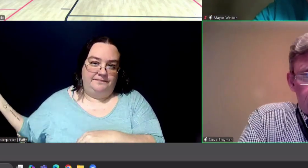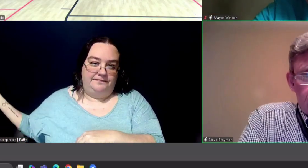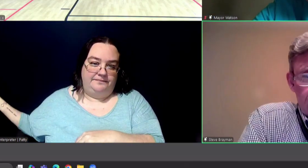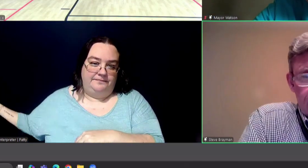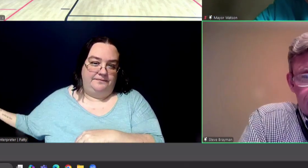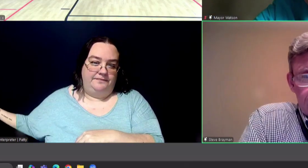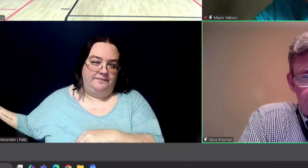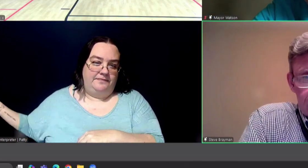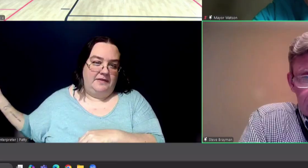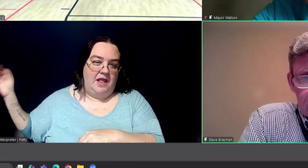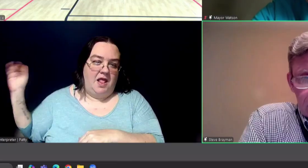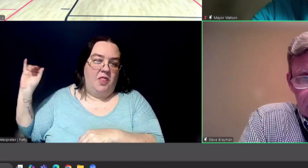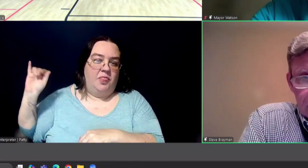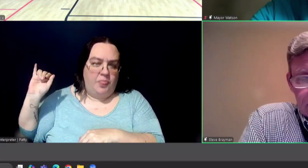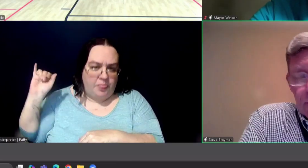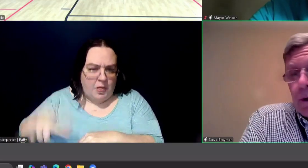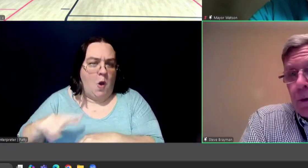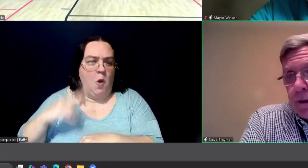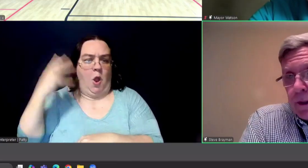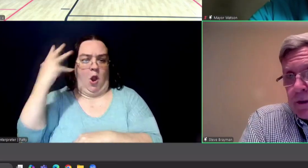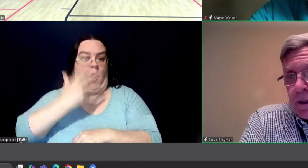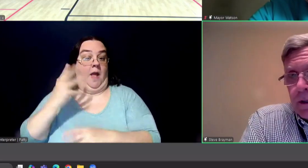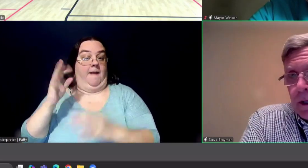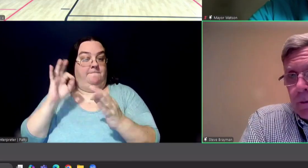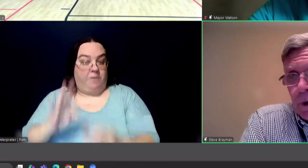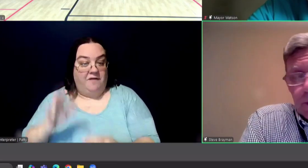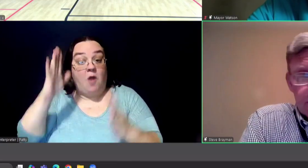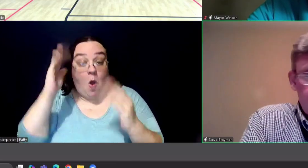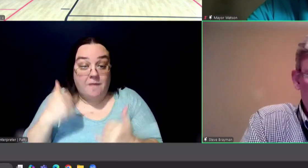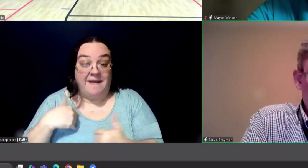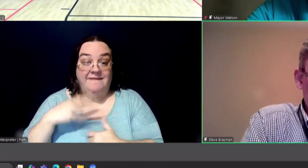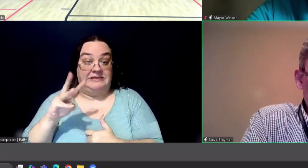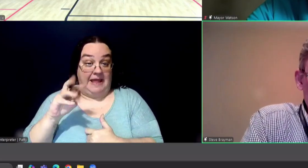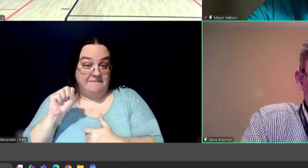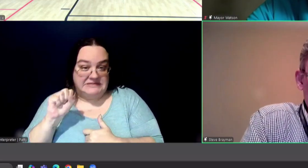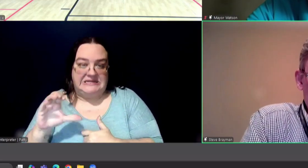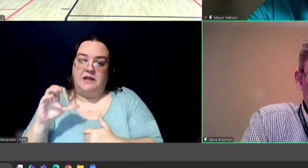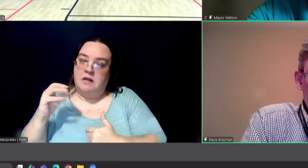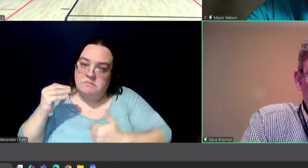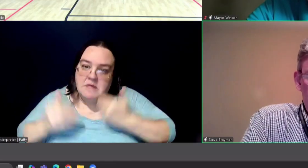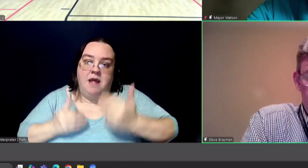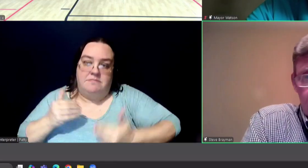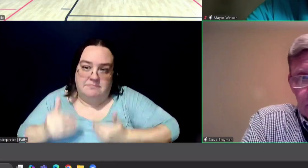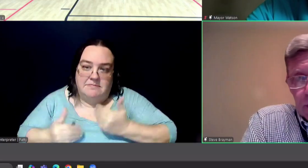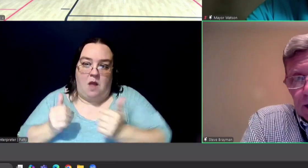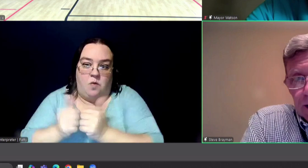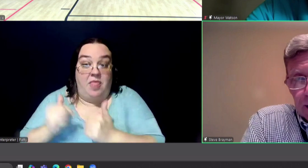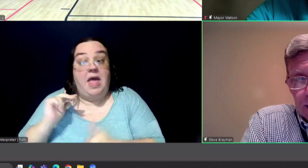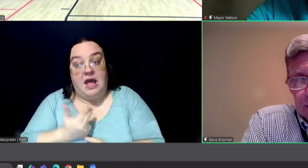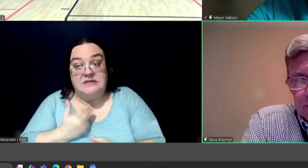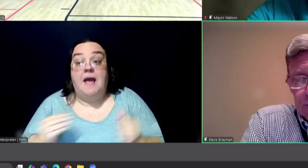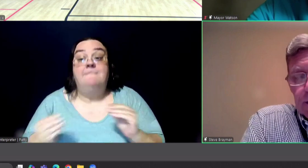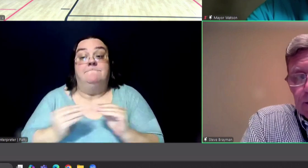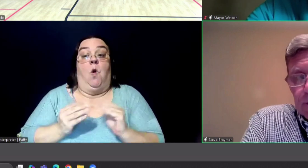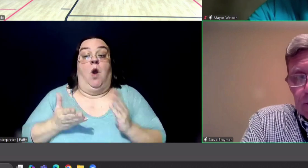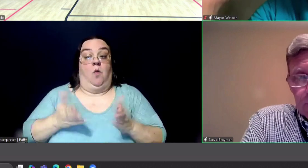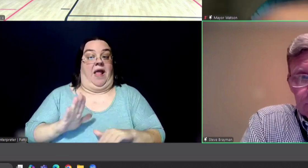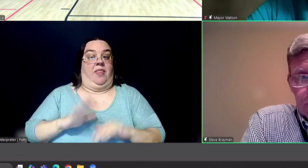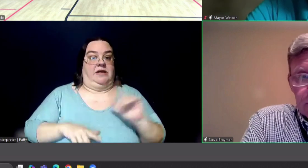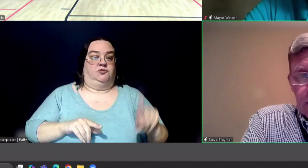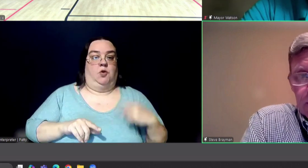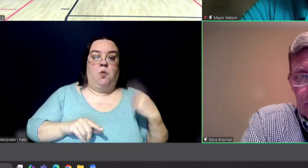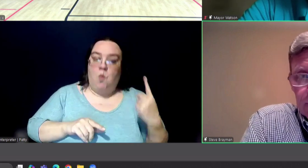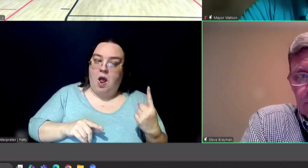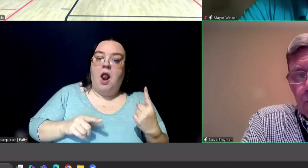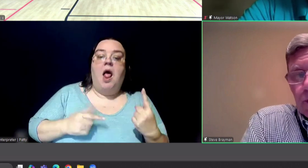we actually have WSSC rowing with us in more ways than one. And so I certainly am, though, going